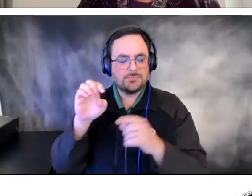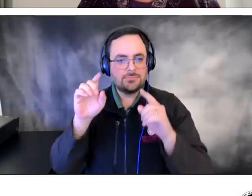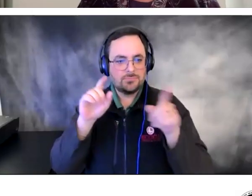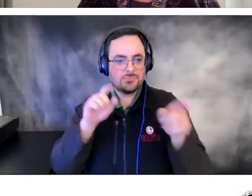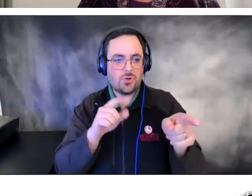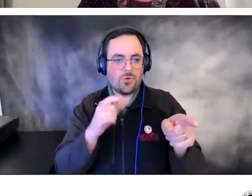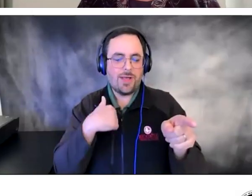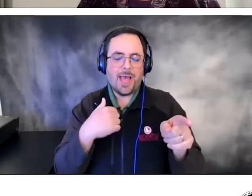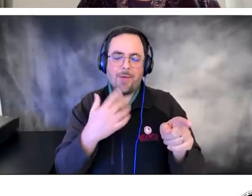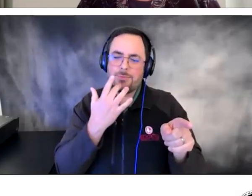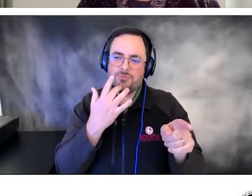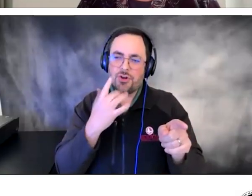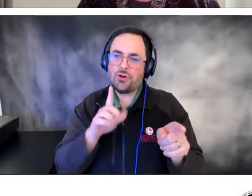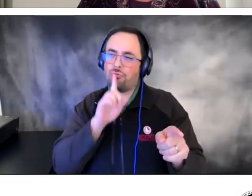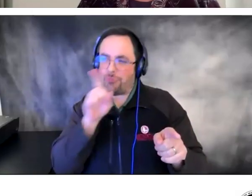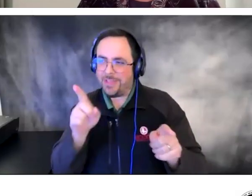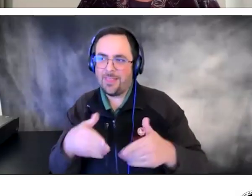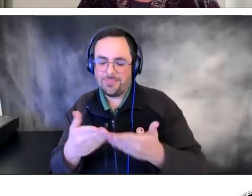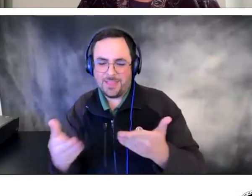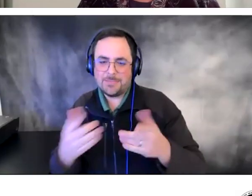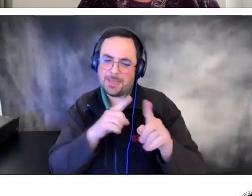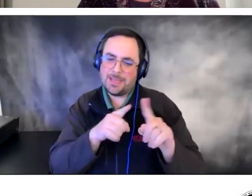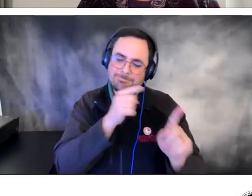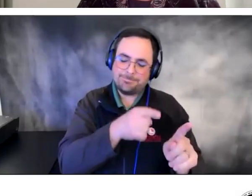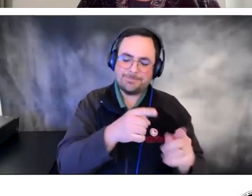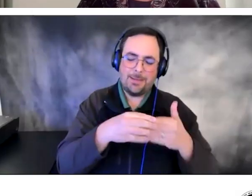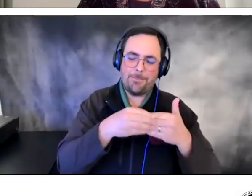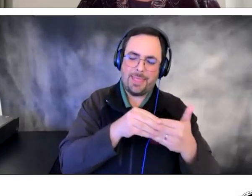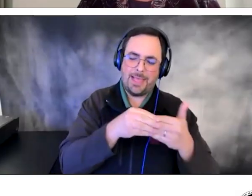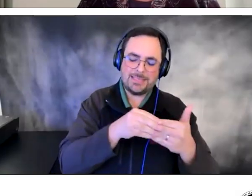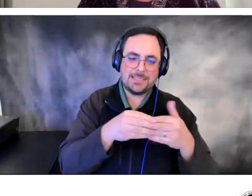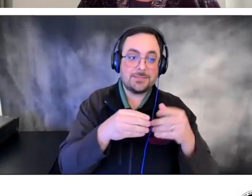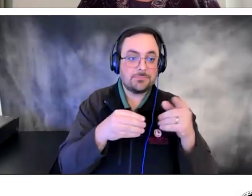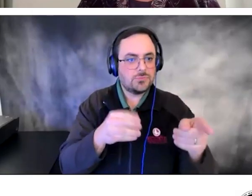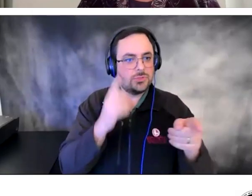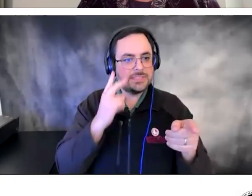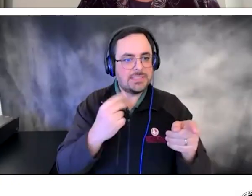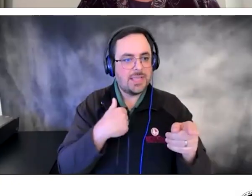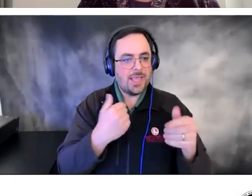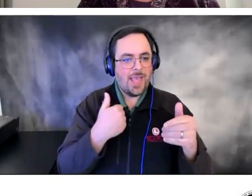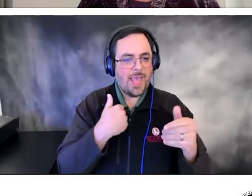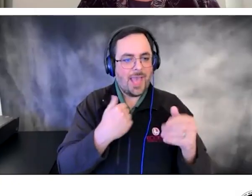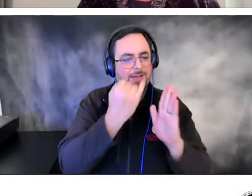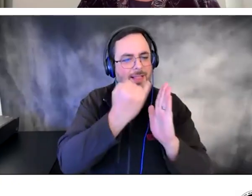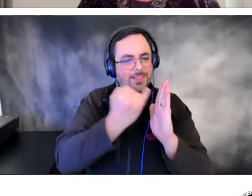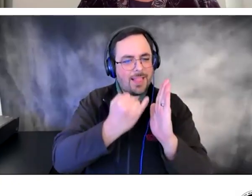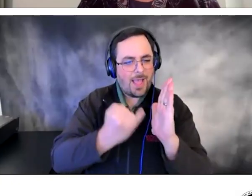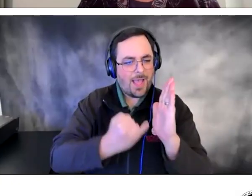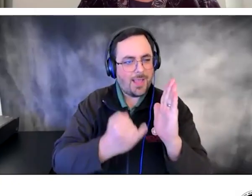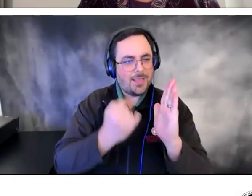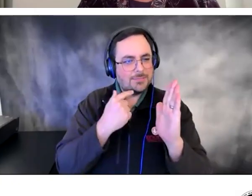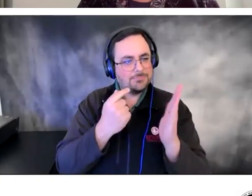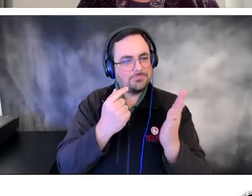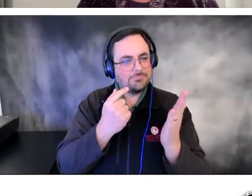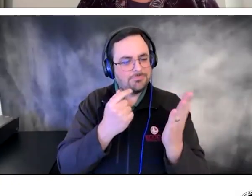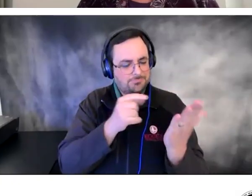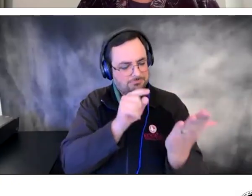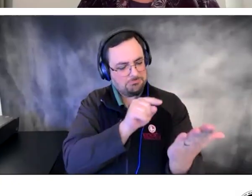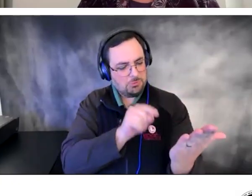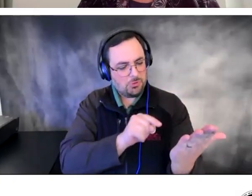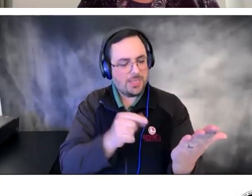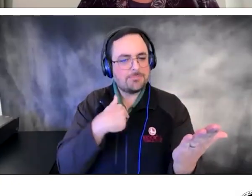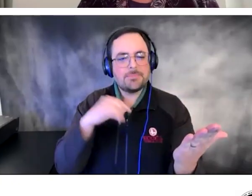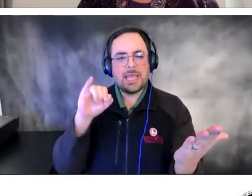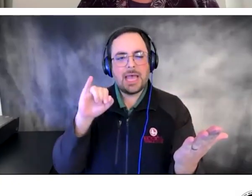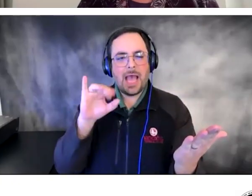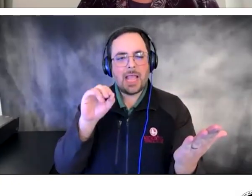than plastic fruit. And you can see they're paired with line drawings that are